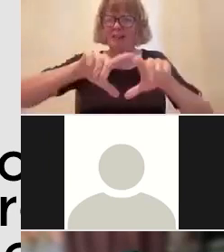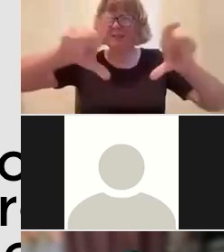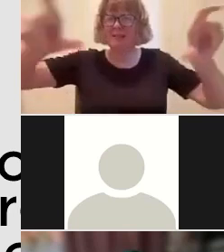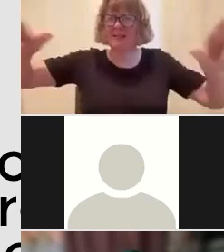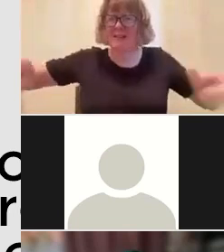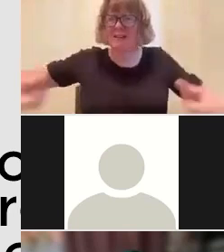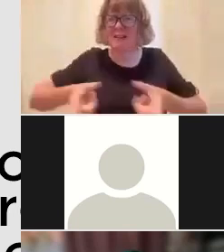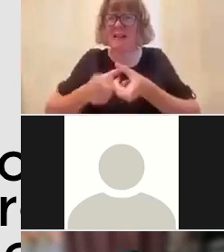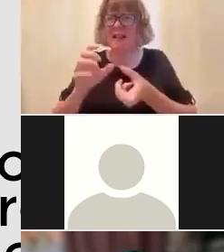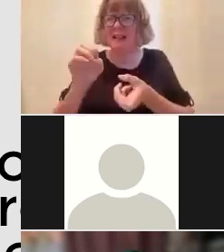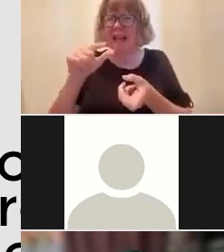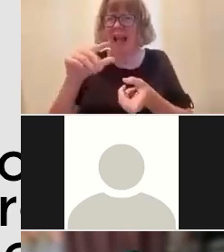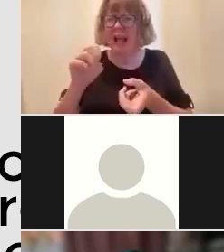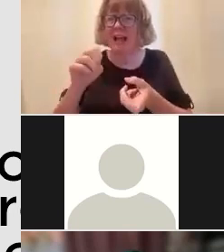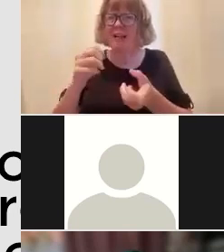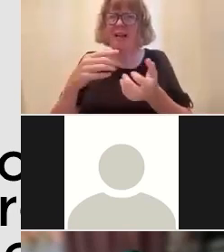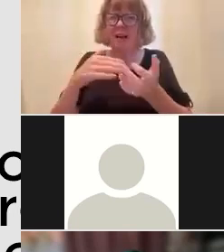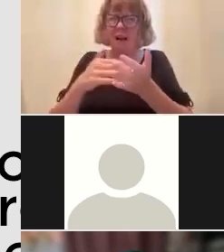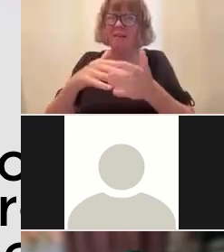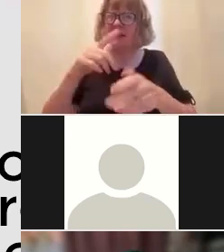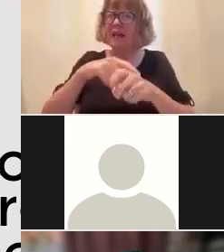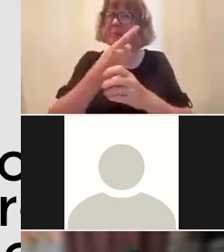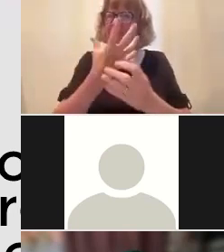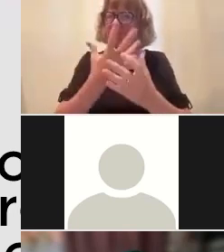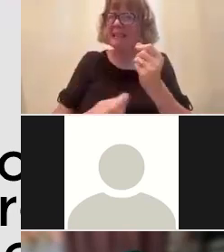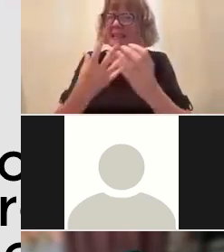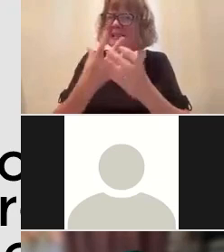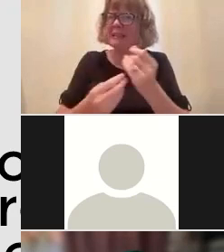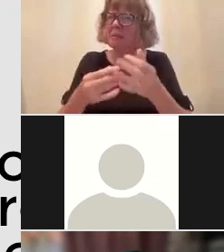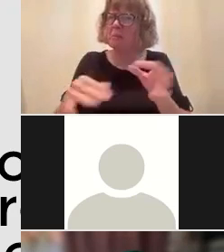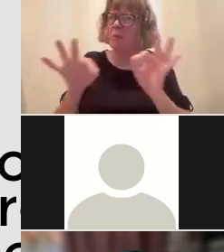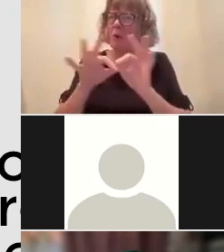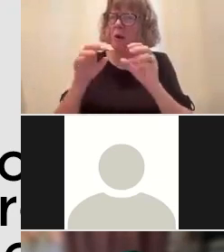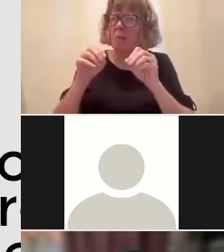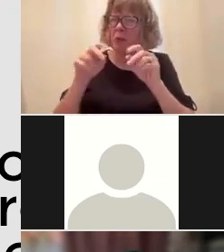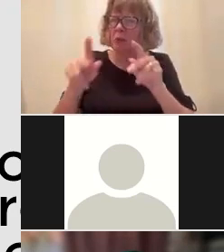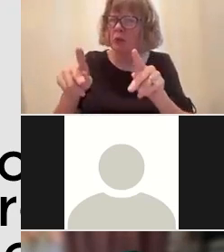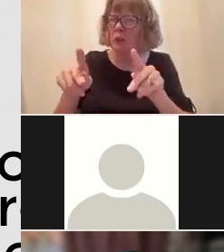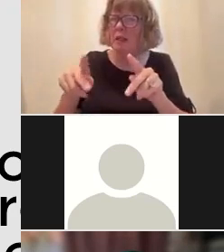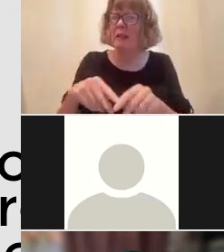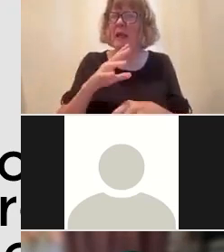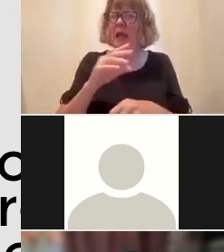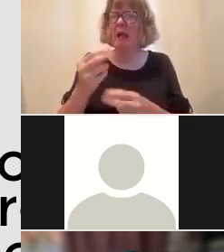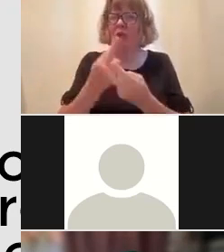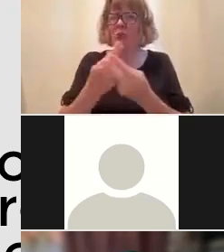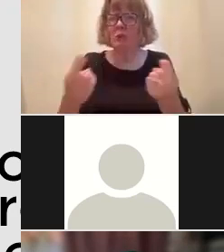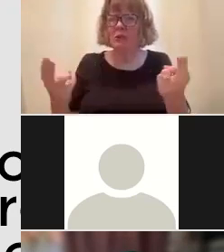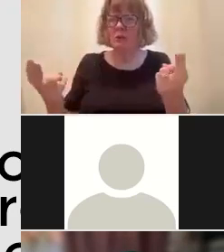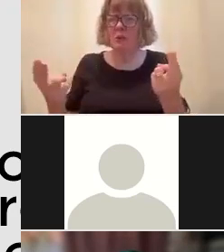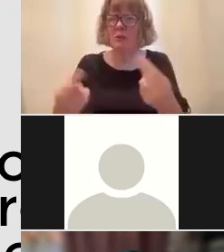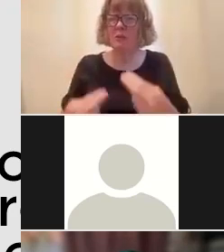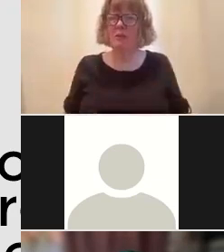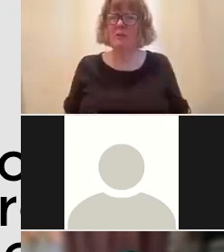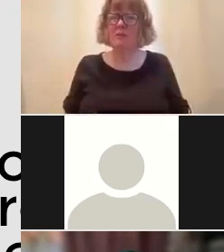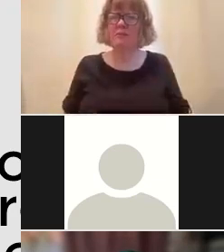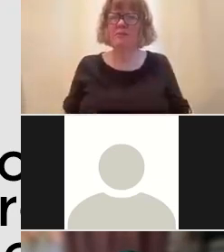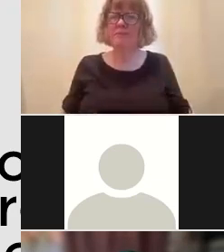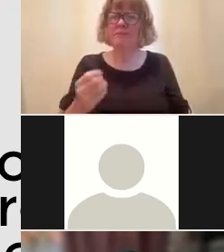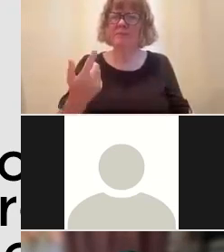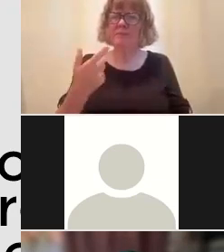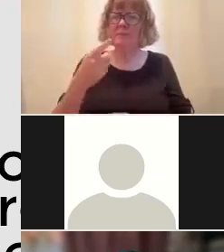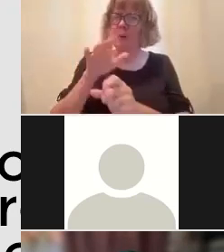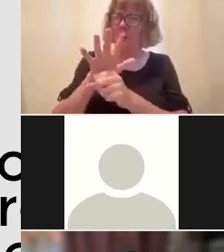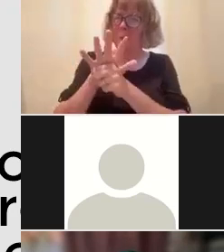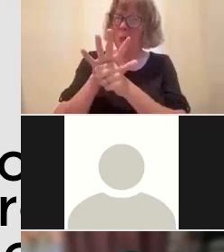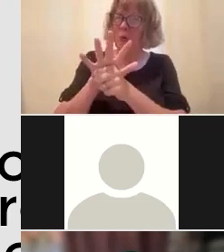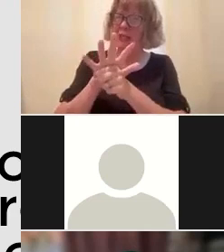important resources and opportunities because of this unfair system. The goal of oppression is